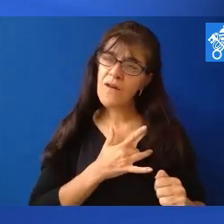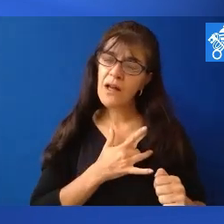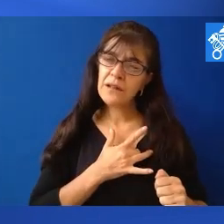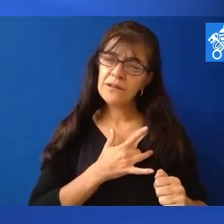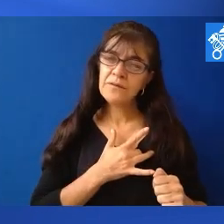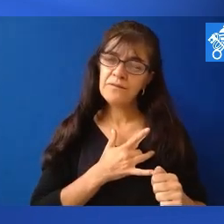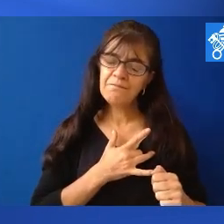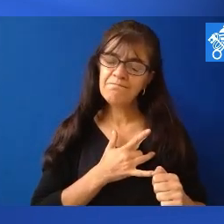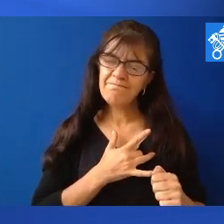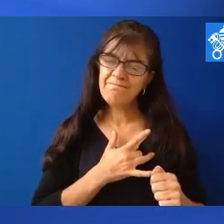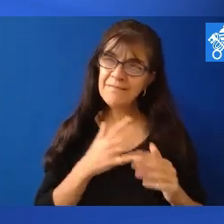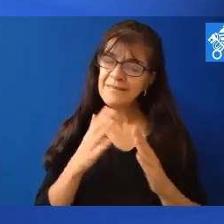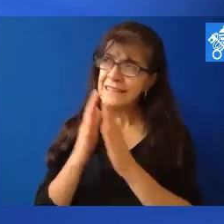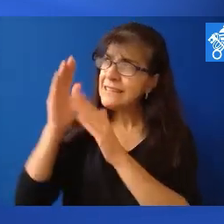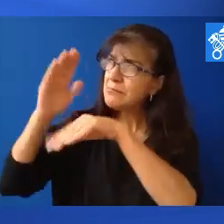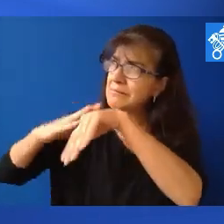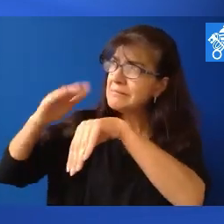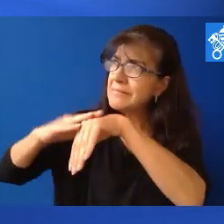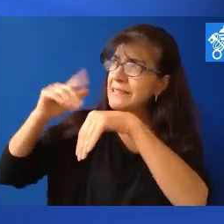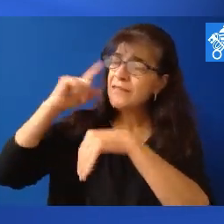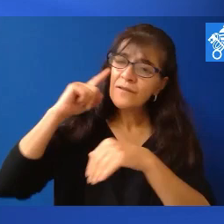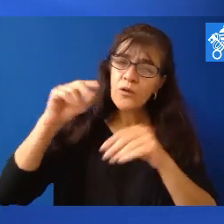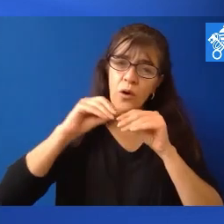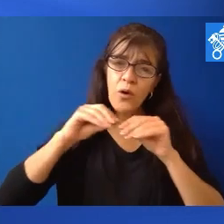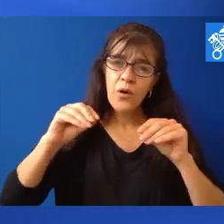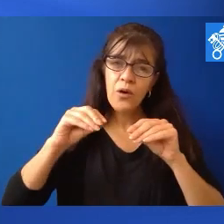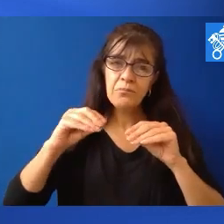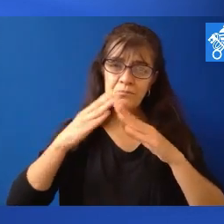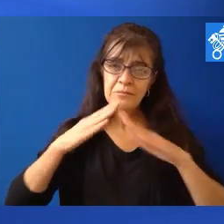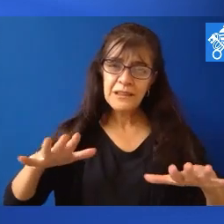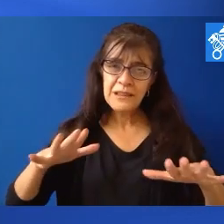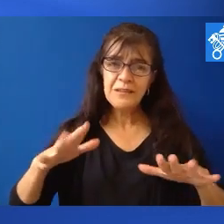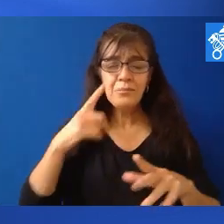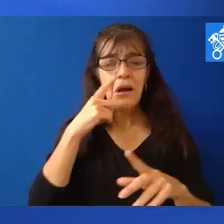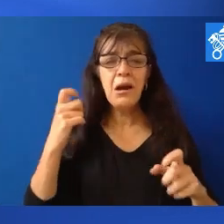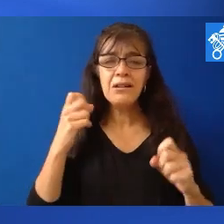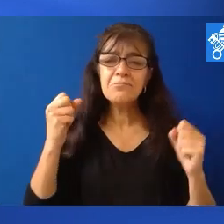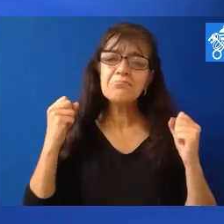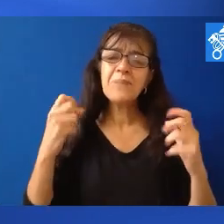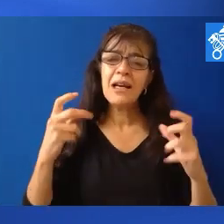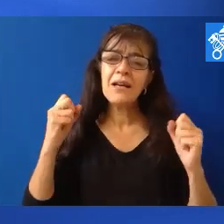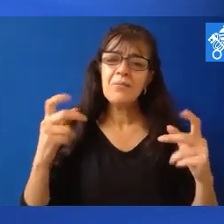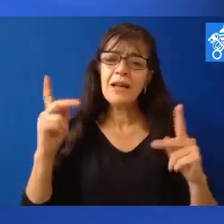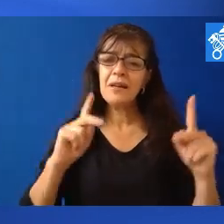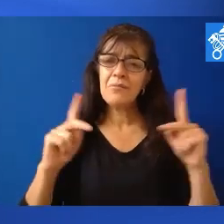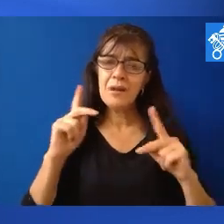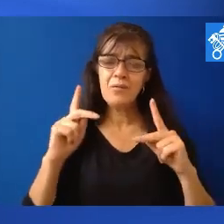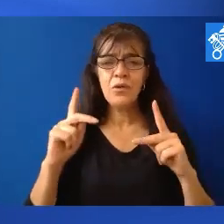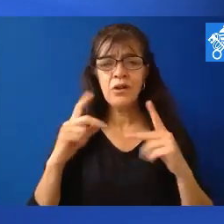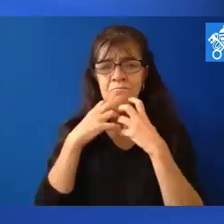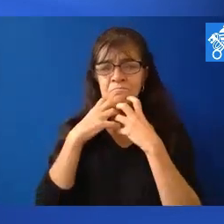for peace because he felt a heartfelt plea for peace because today peace has been gravely